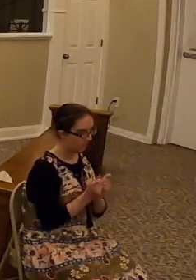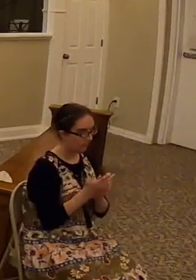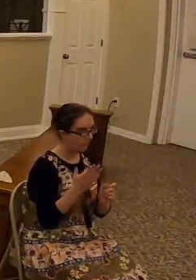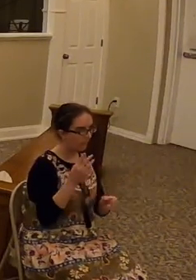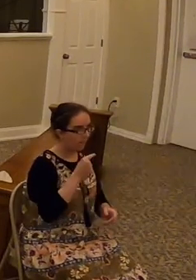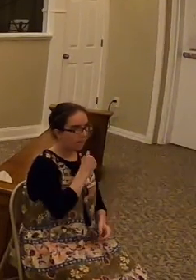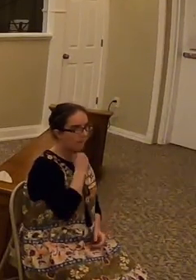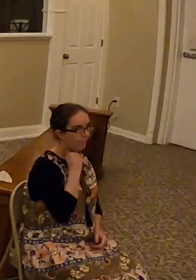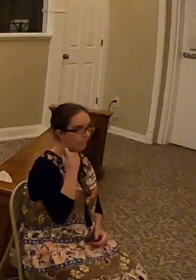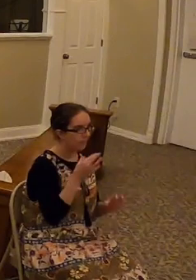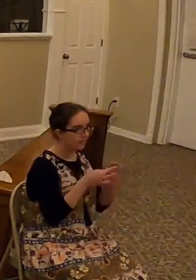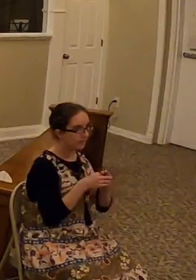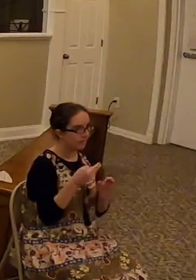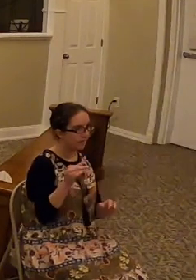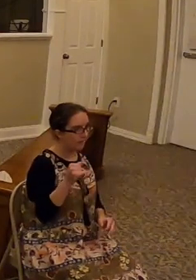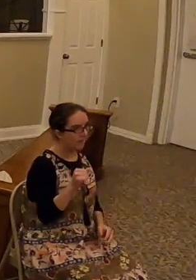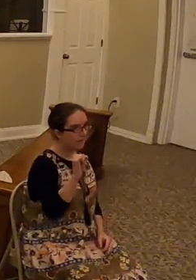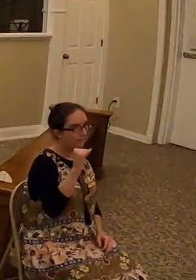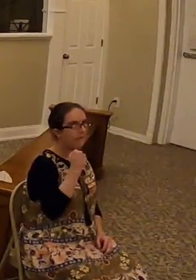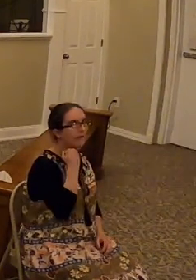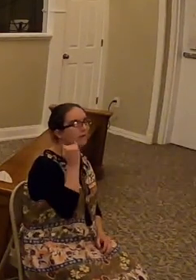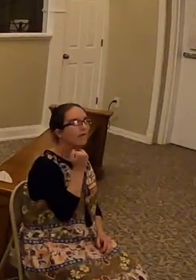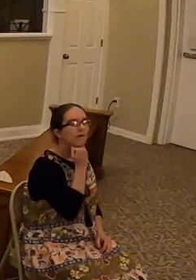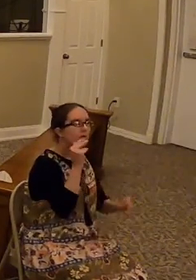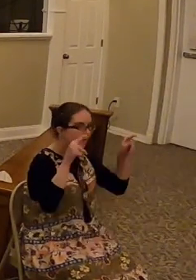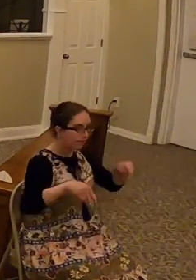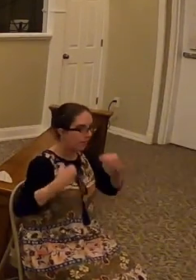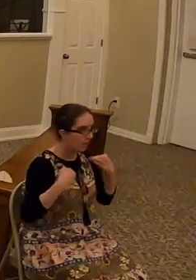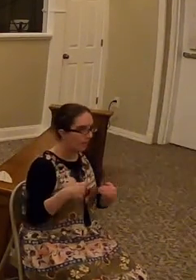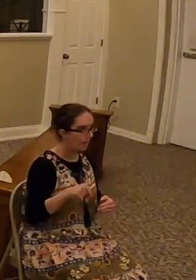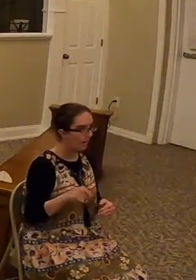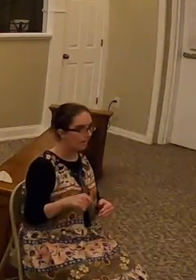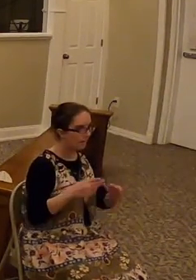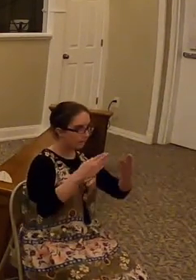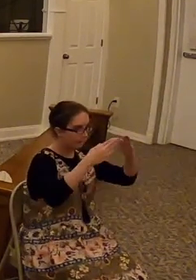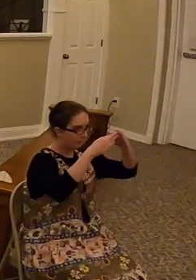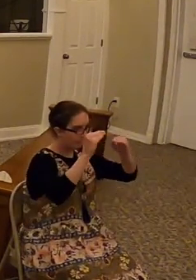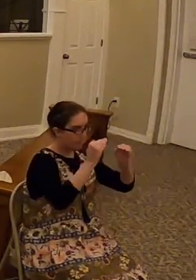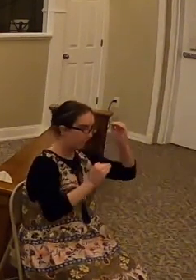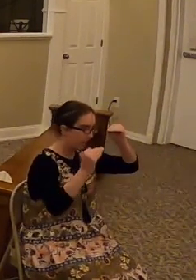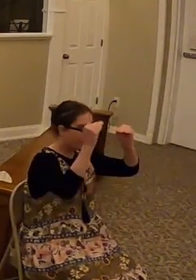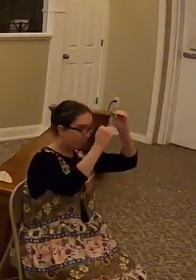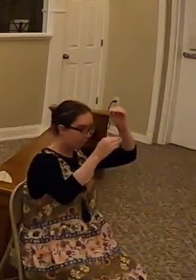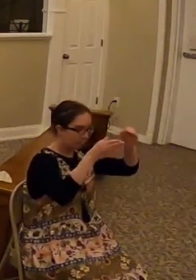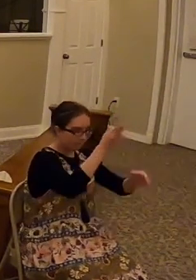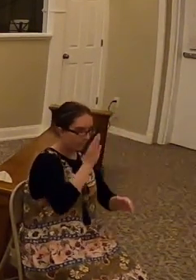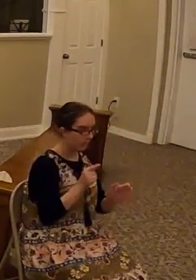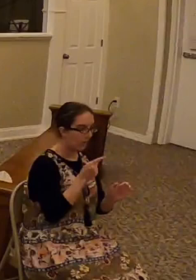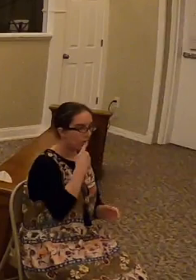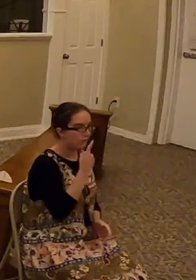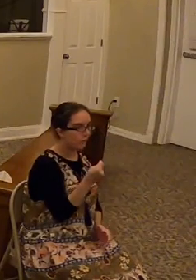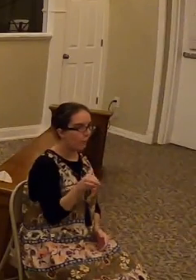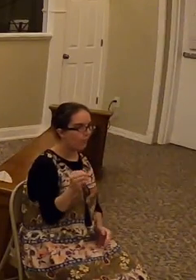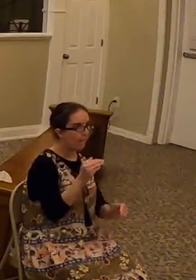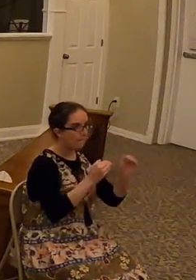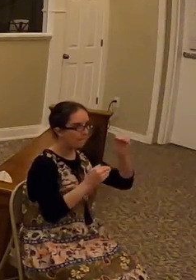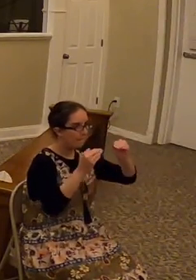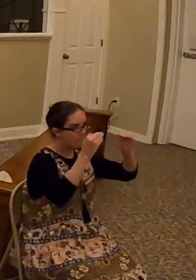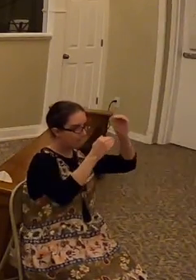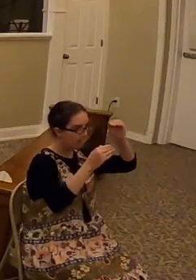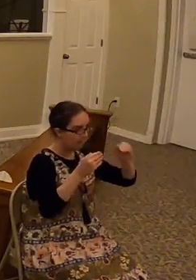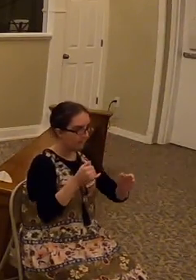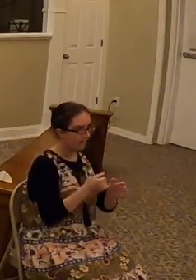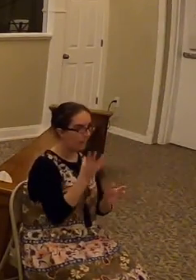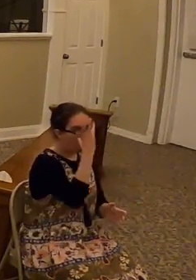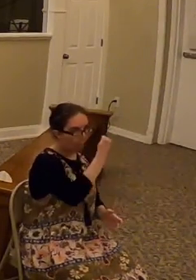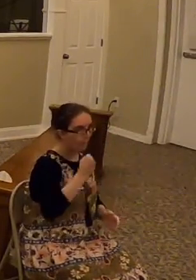the priesthood of the Israelites. And they had the tent that they built that God instructed Moses to build.